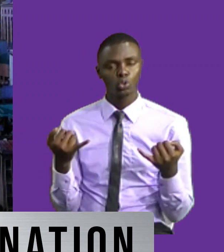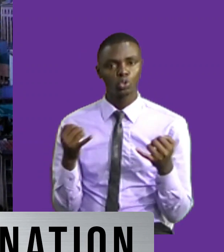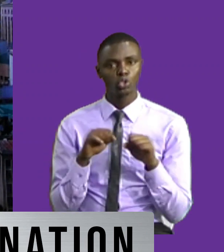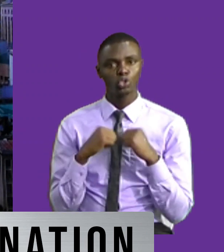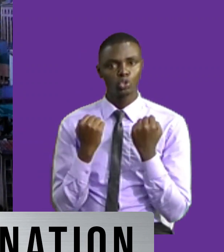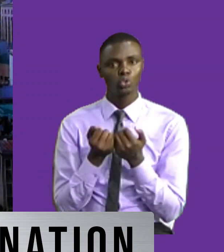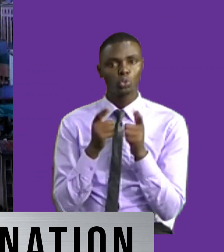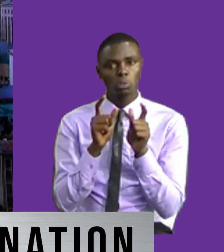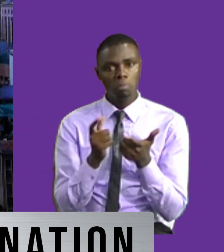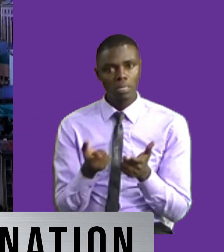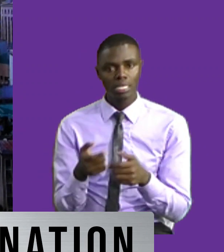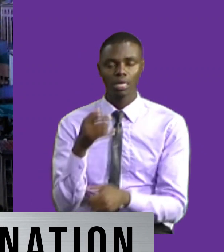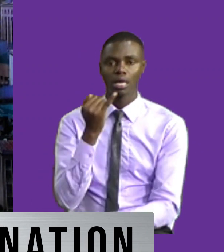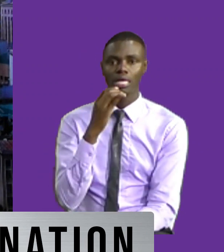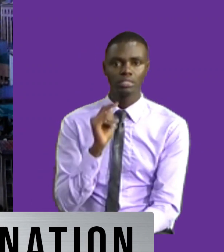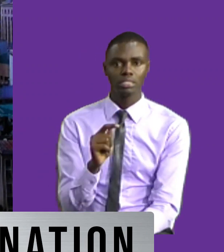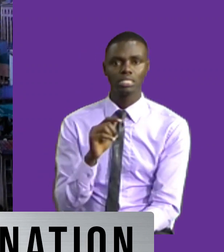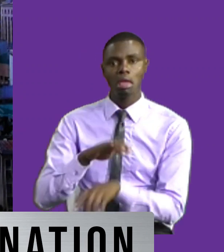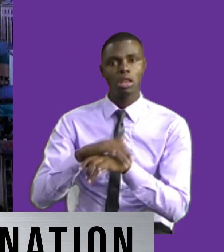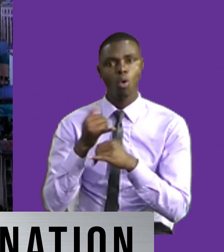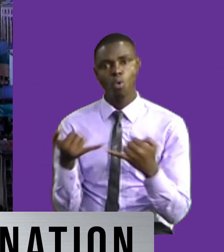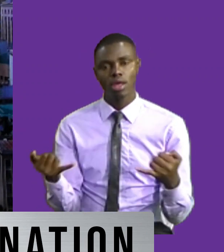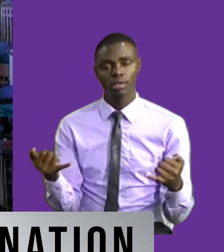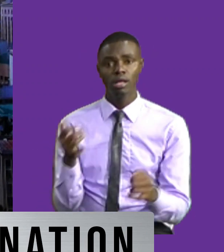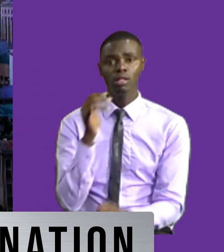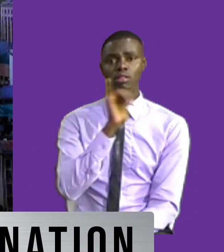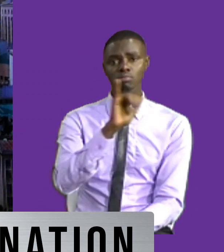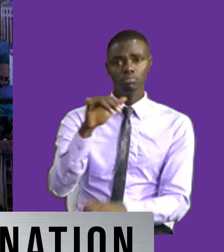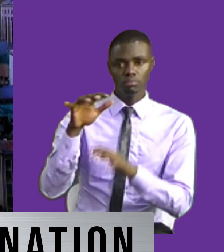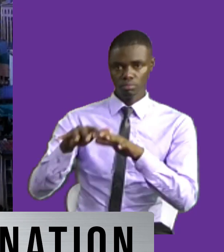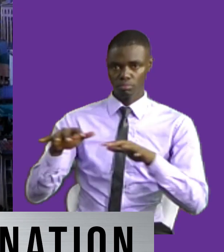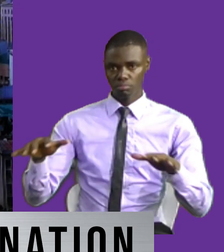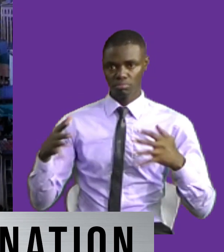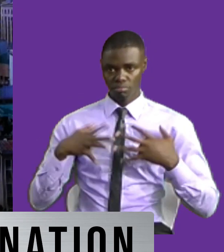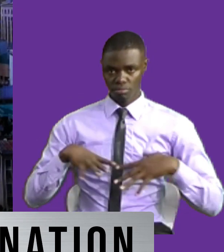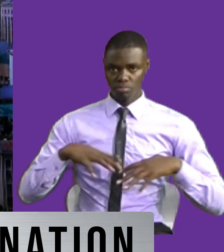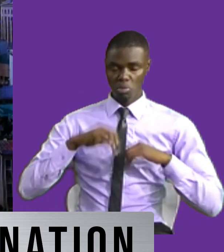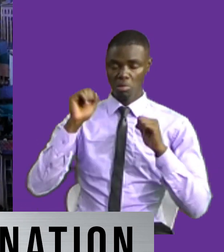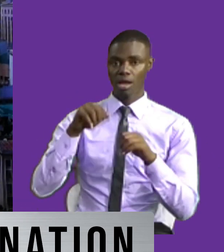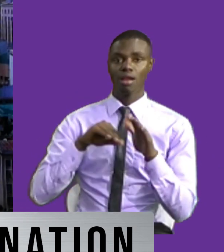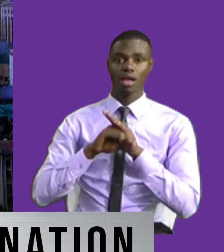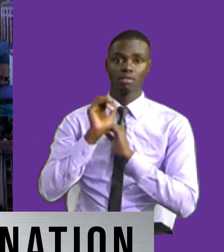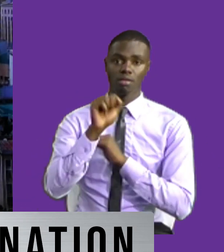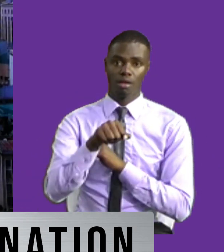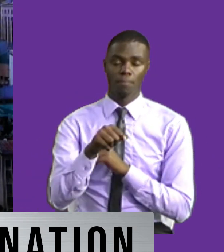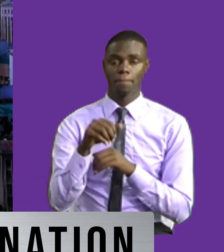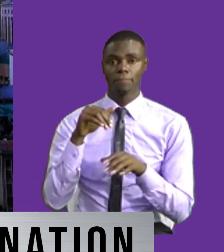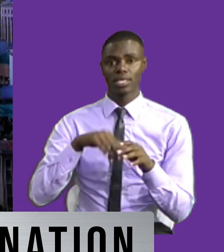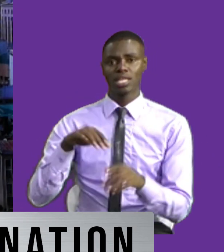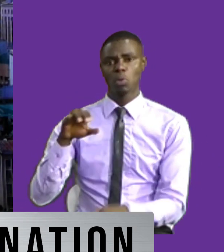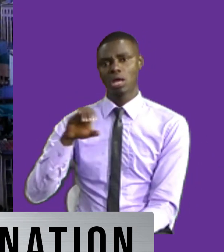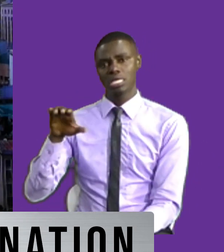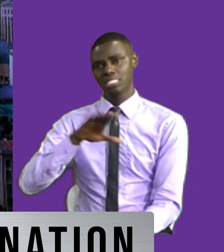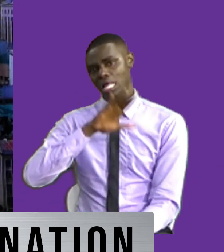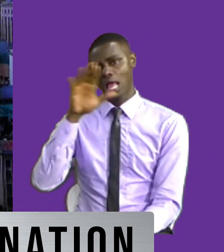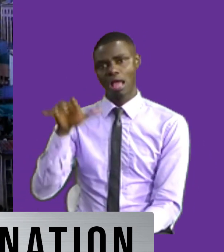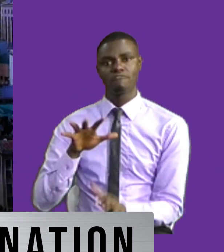ICT, through online and all that, those those people can be able to access, even in our East African